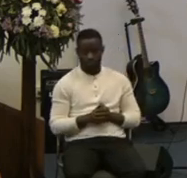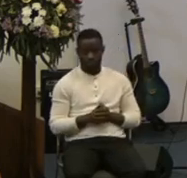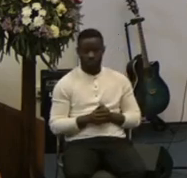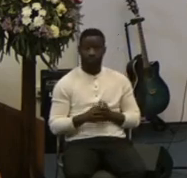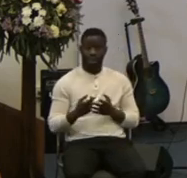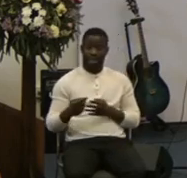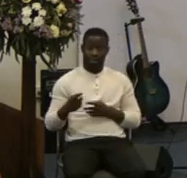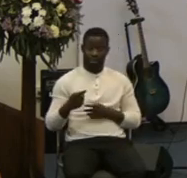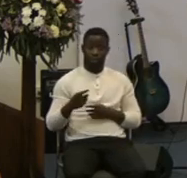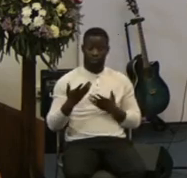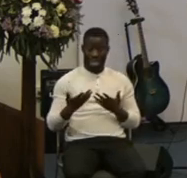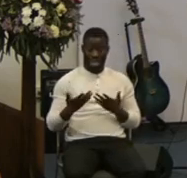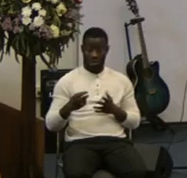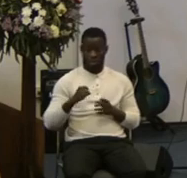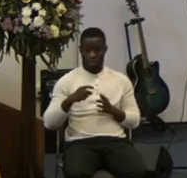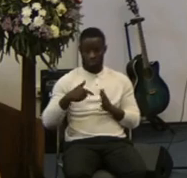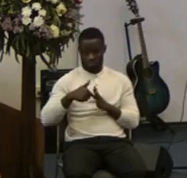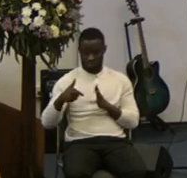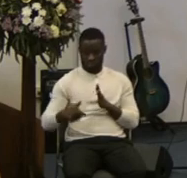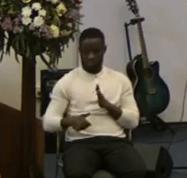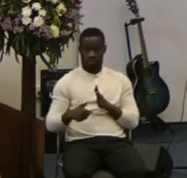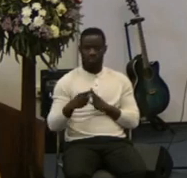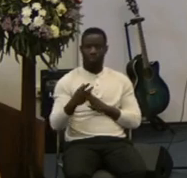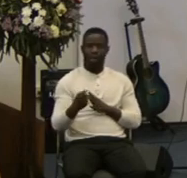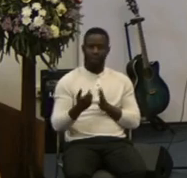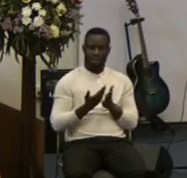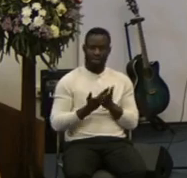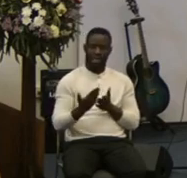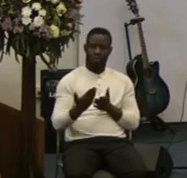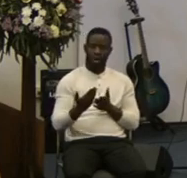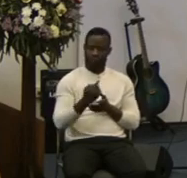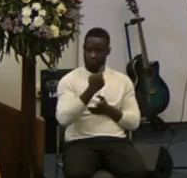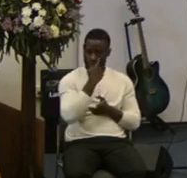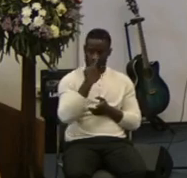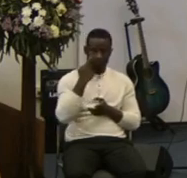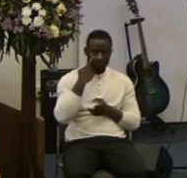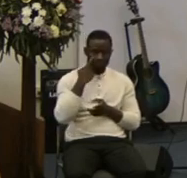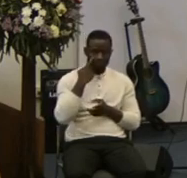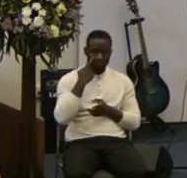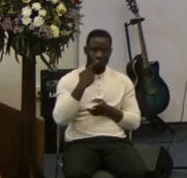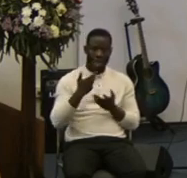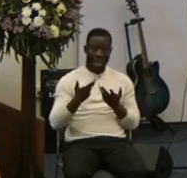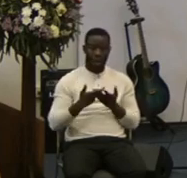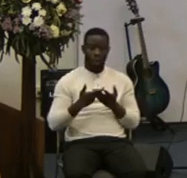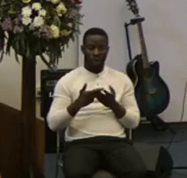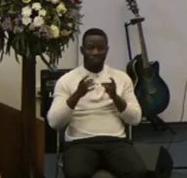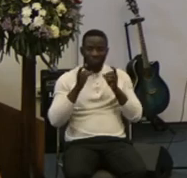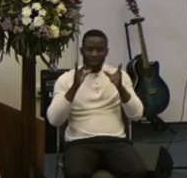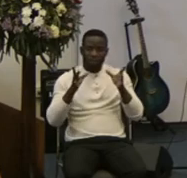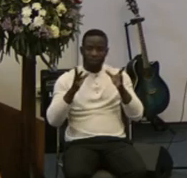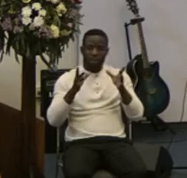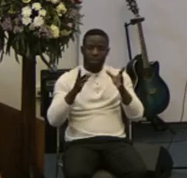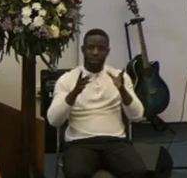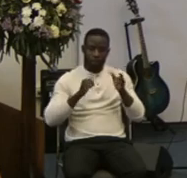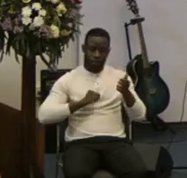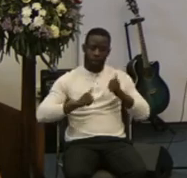So in the next sections that we're looking at, we've got clear accounts of the popularity of Jesus growing